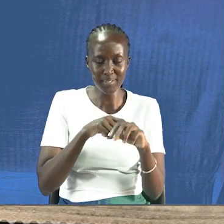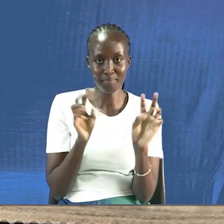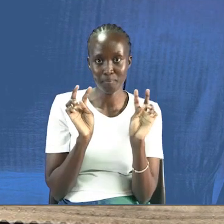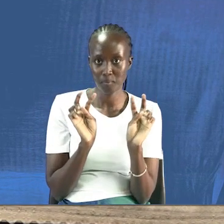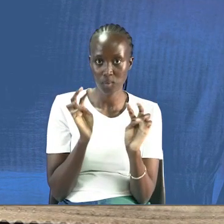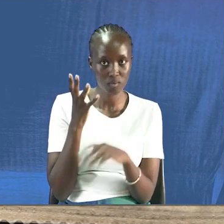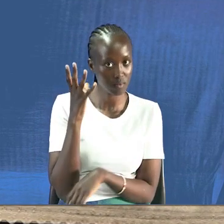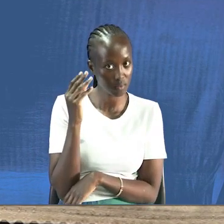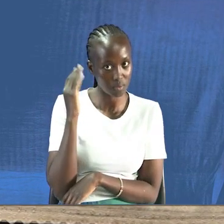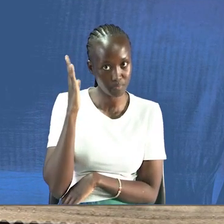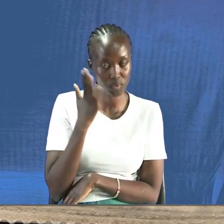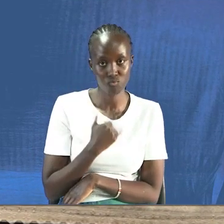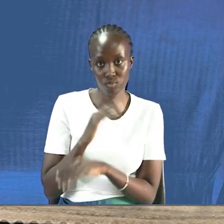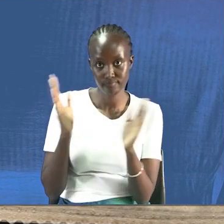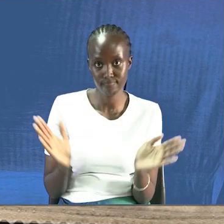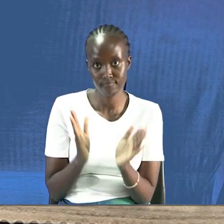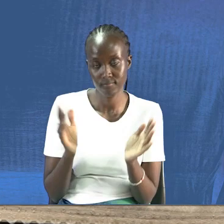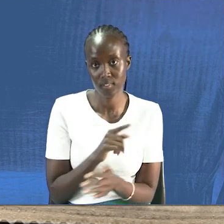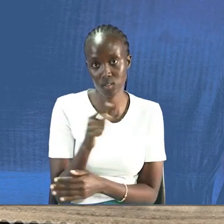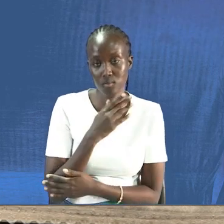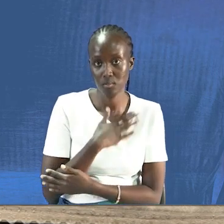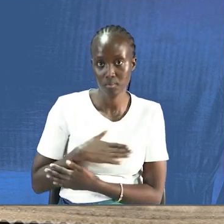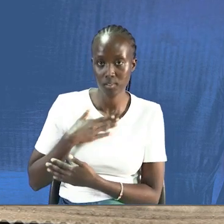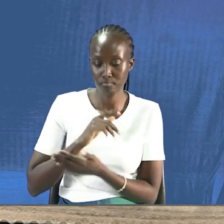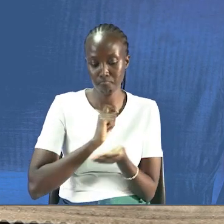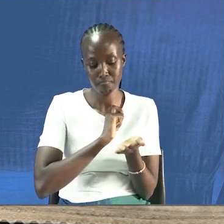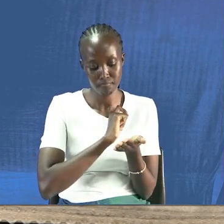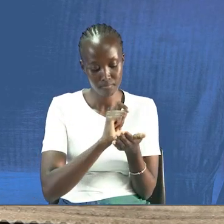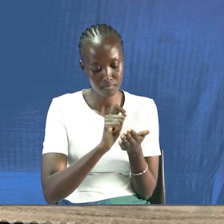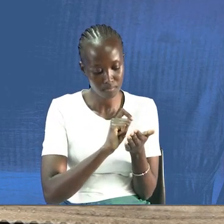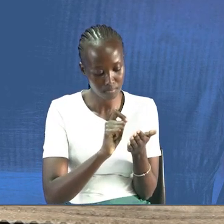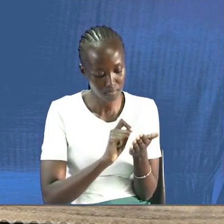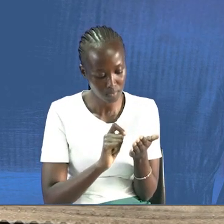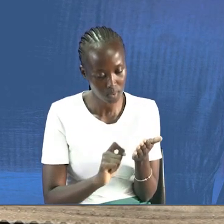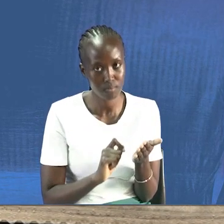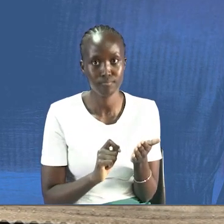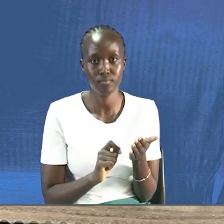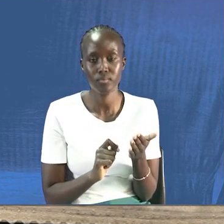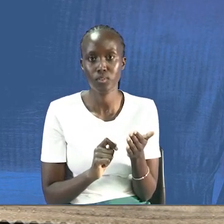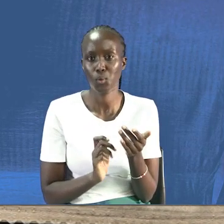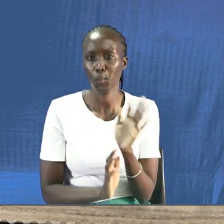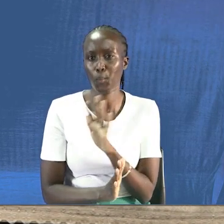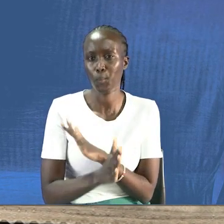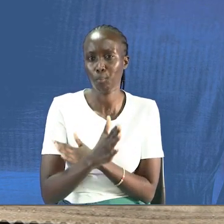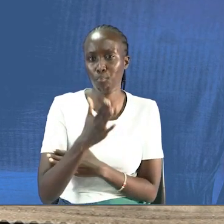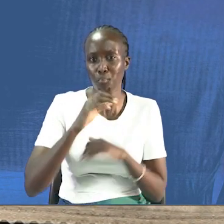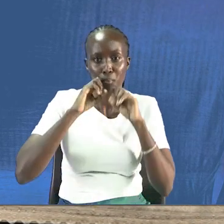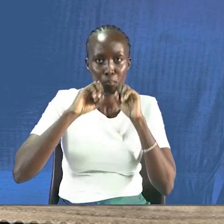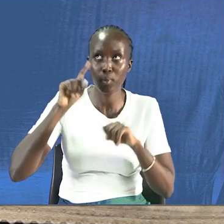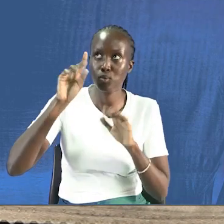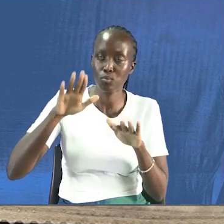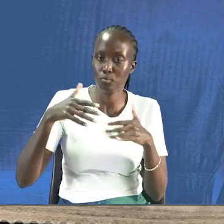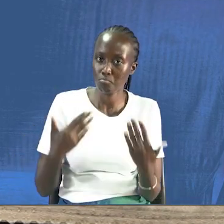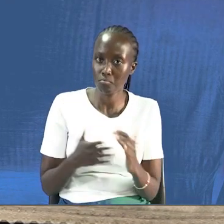this, I want to encourage you to take an audit and see the faithfulness of God. You could be at